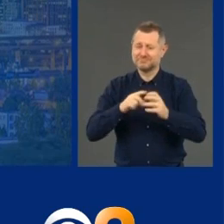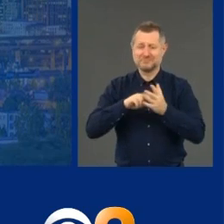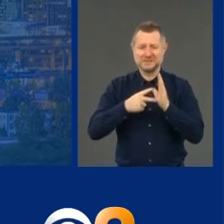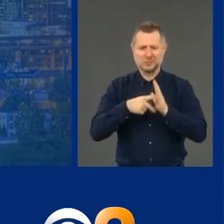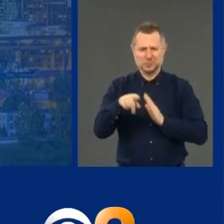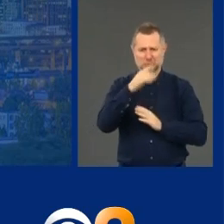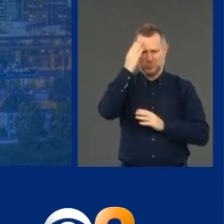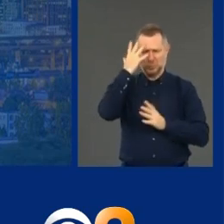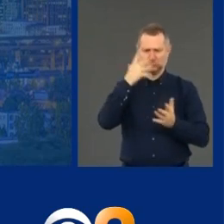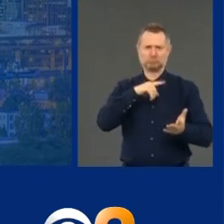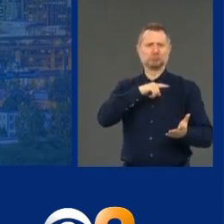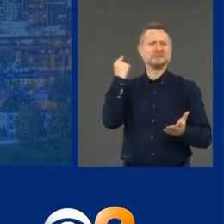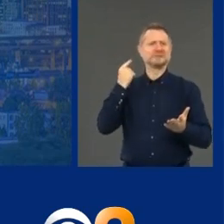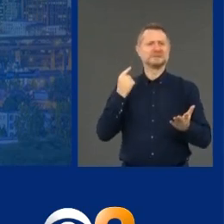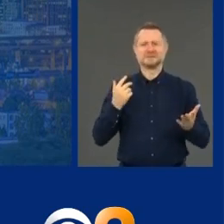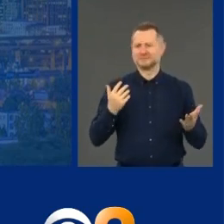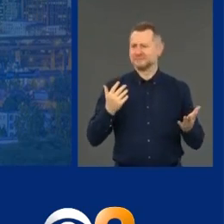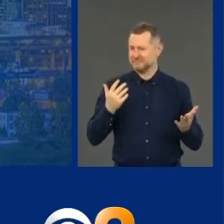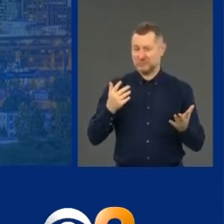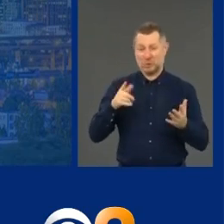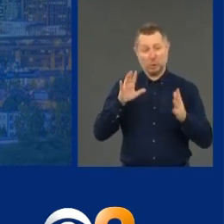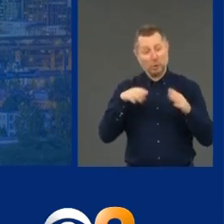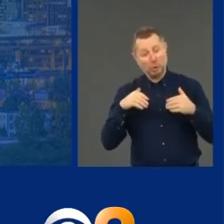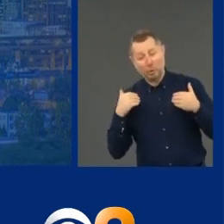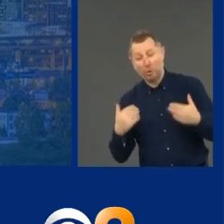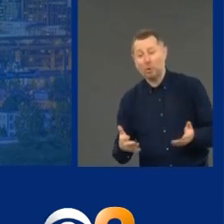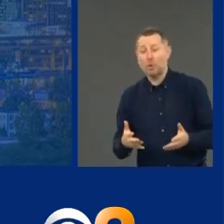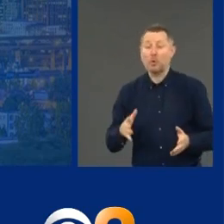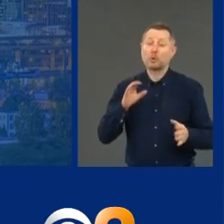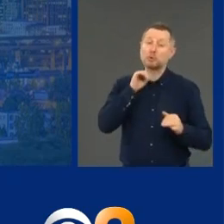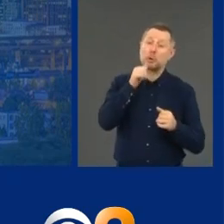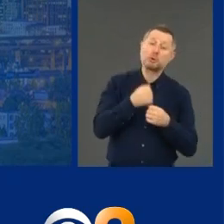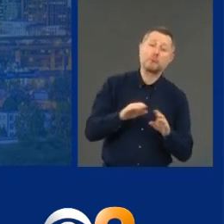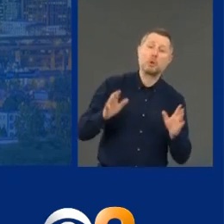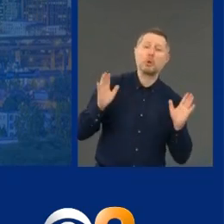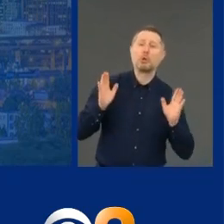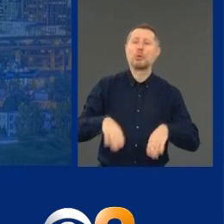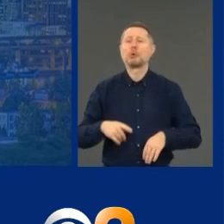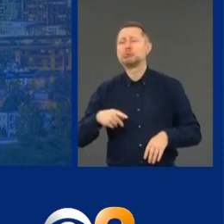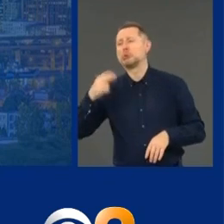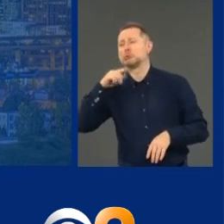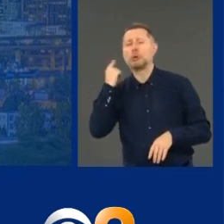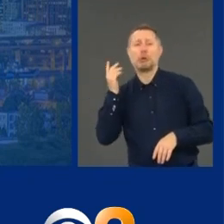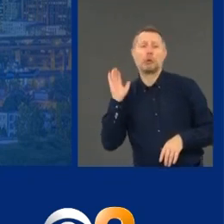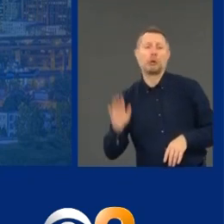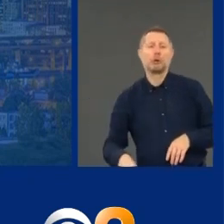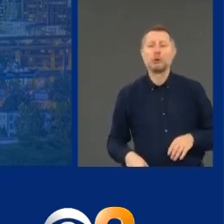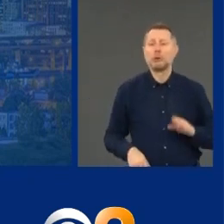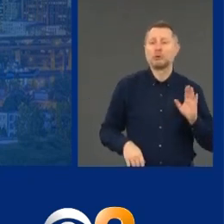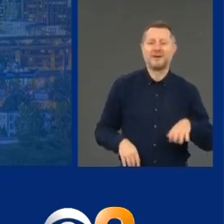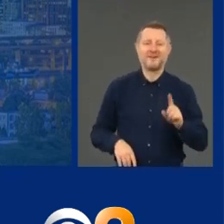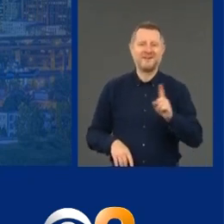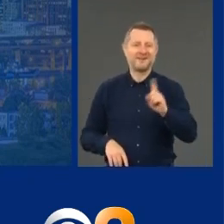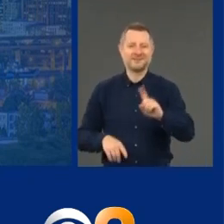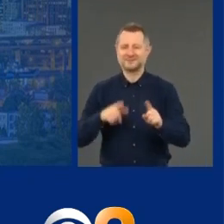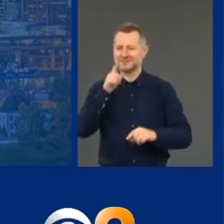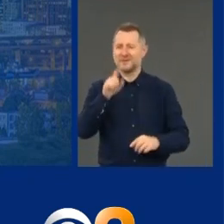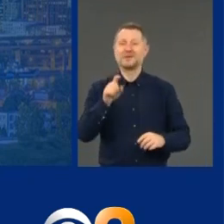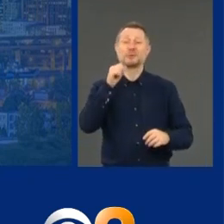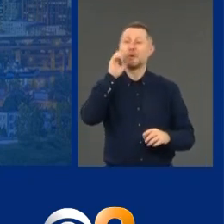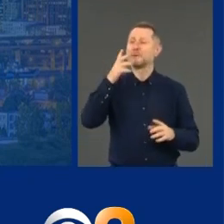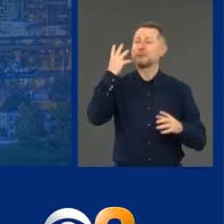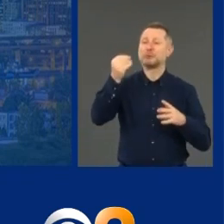put yourself in a situation where it's not worth it. If you can stay home, stay home. If you don't have to go into a certain store, don't go